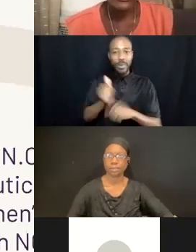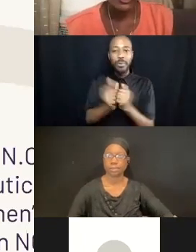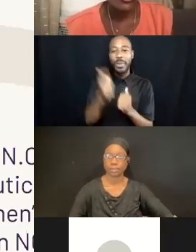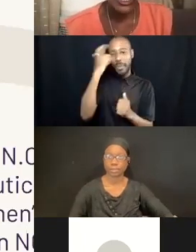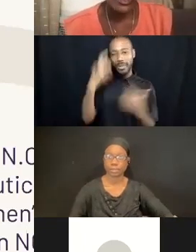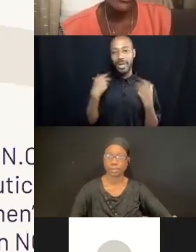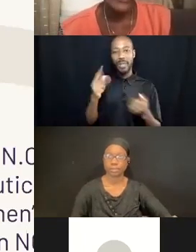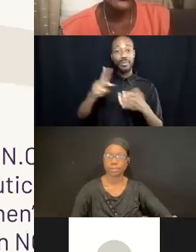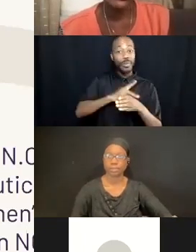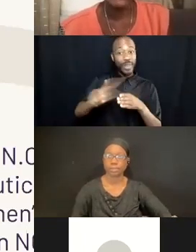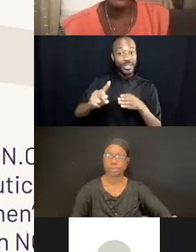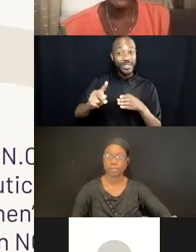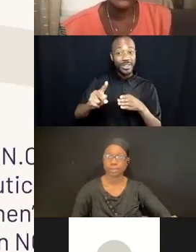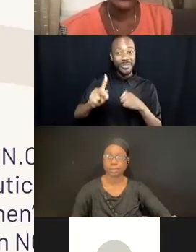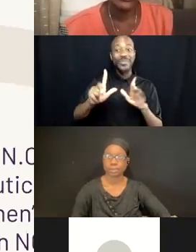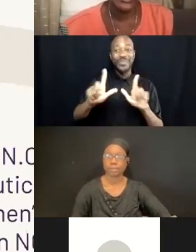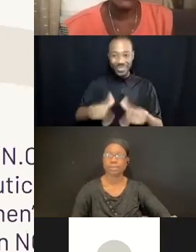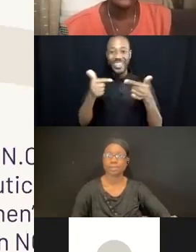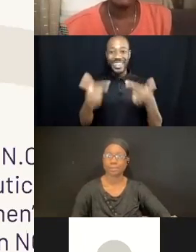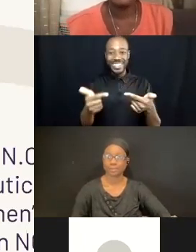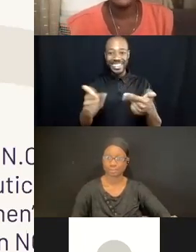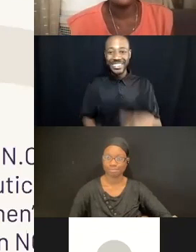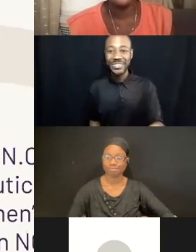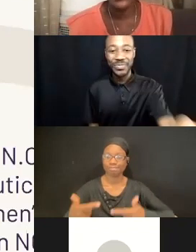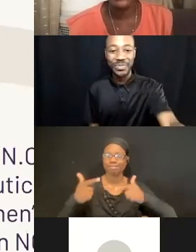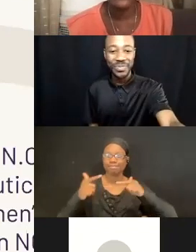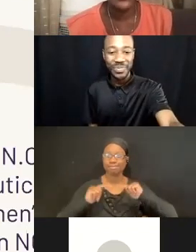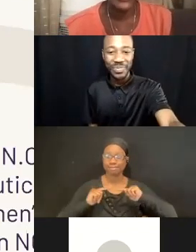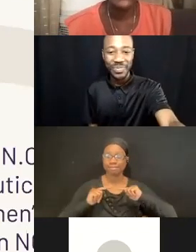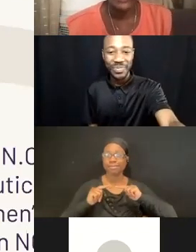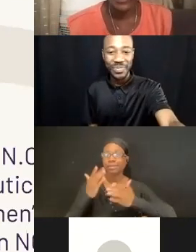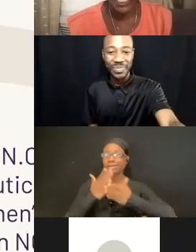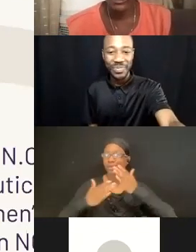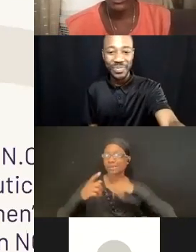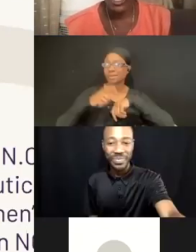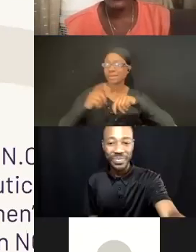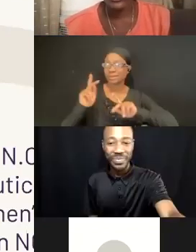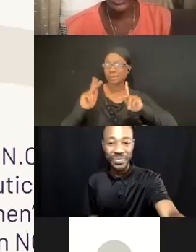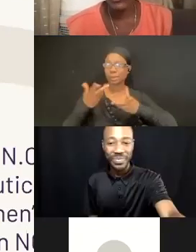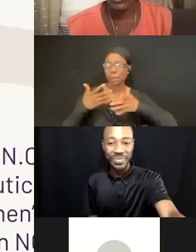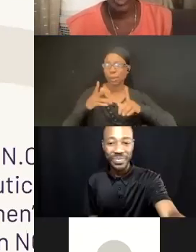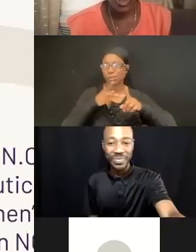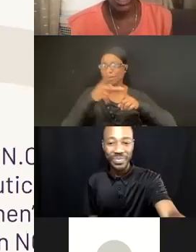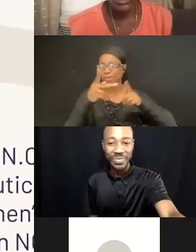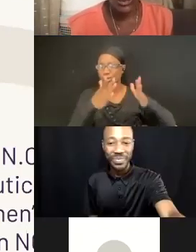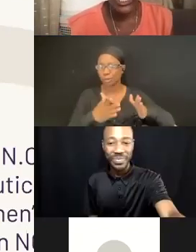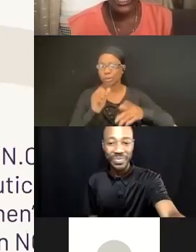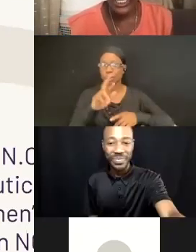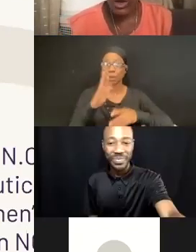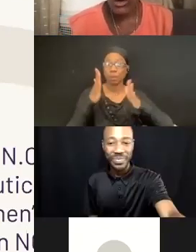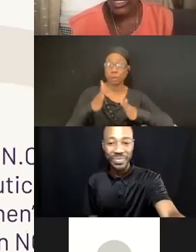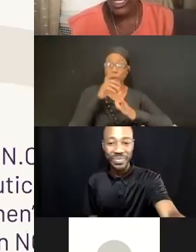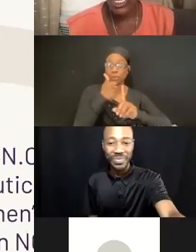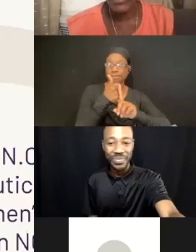Sometimes folks don't want a professional or someone that works in a professional setting to create a safety plan. So they will call someone that